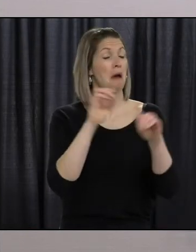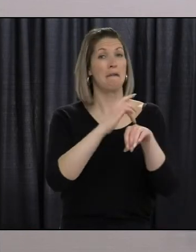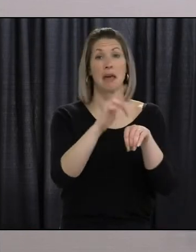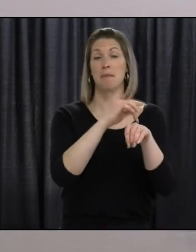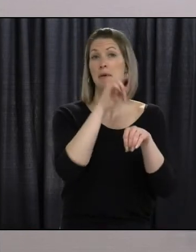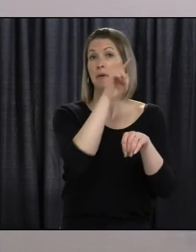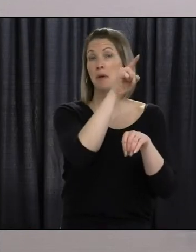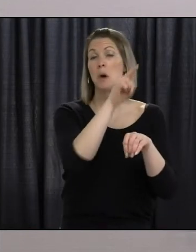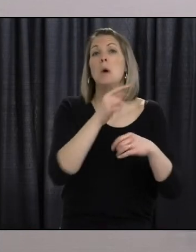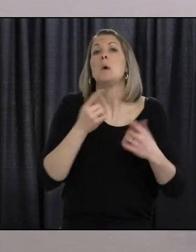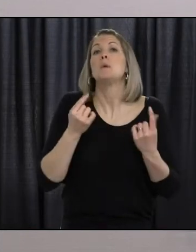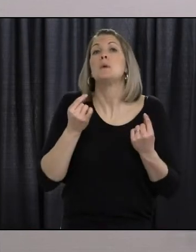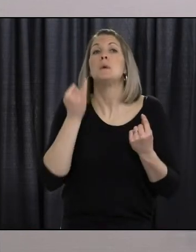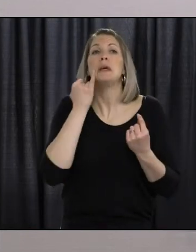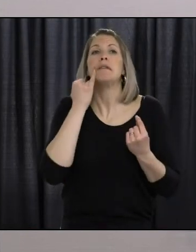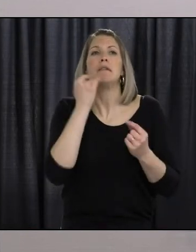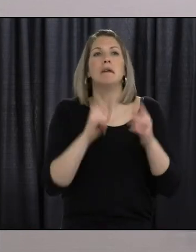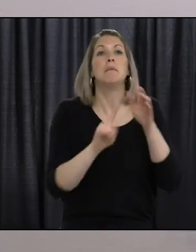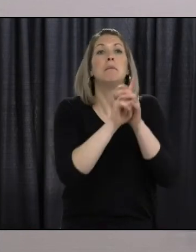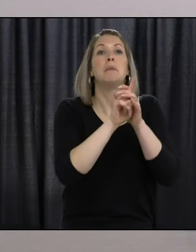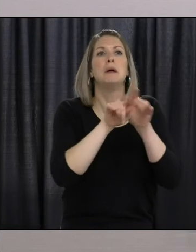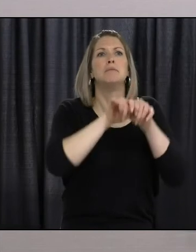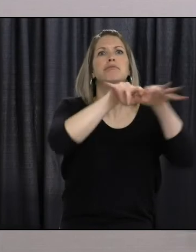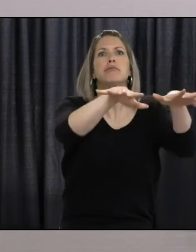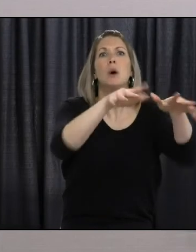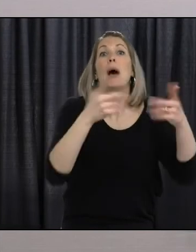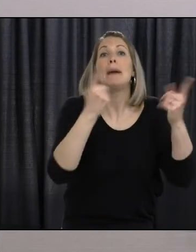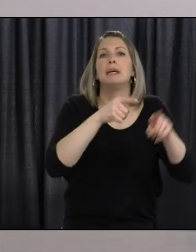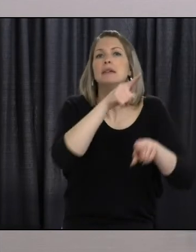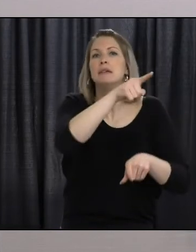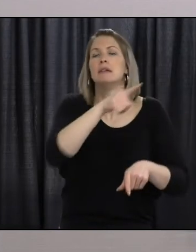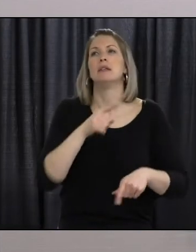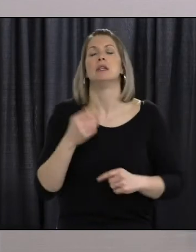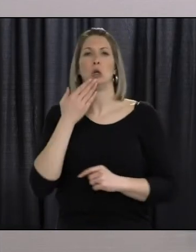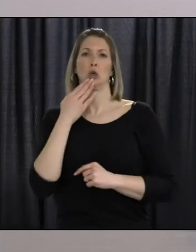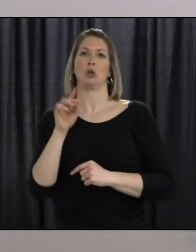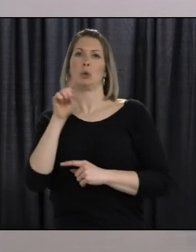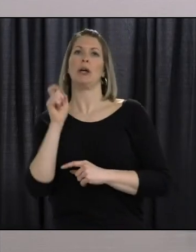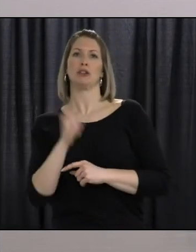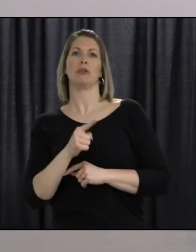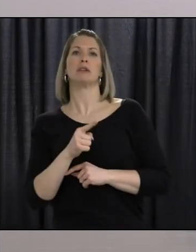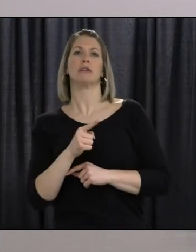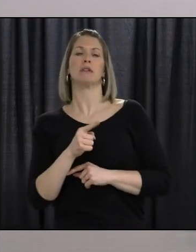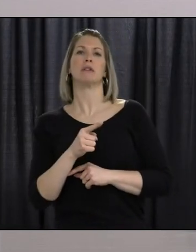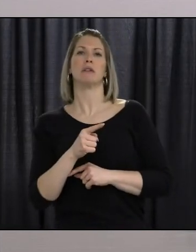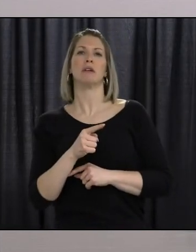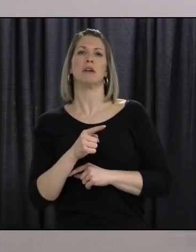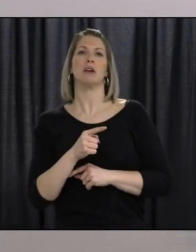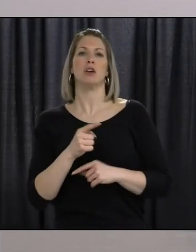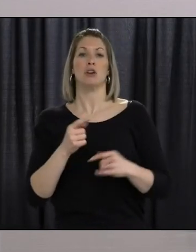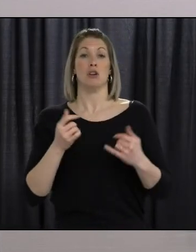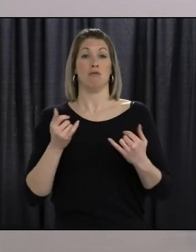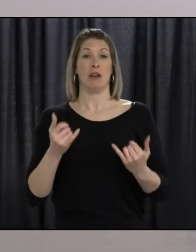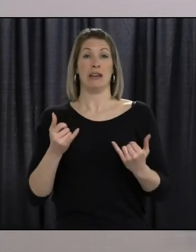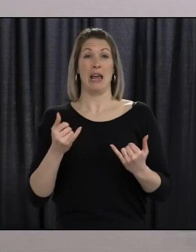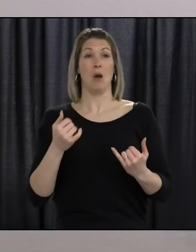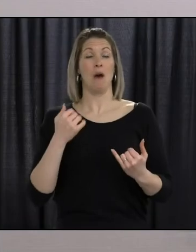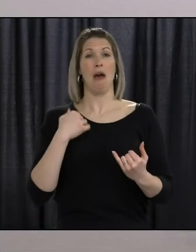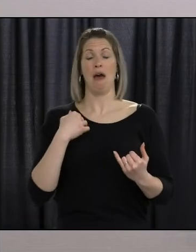that level of hospitalization? Another good question, Peter. We, in actual fact, have ventilators and have had for